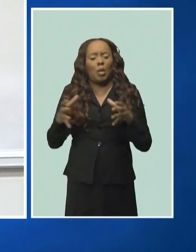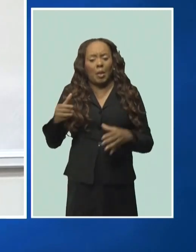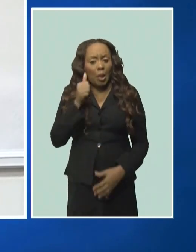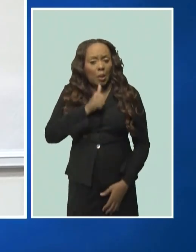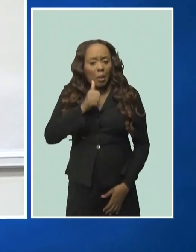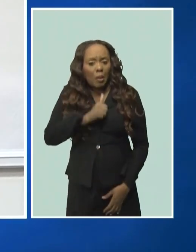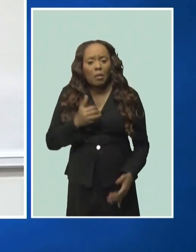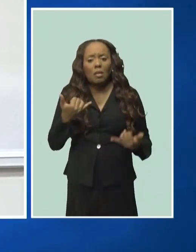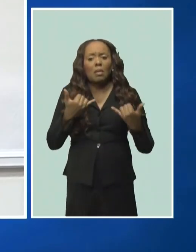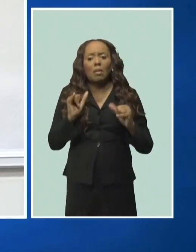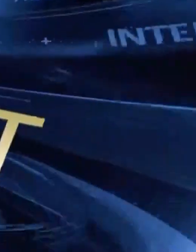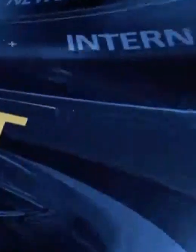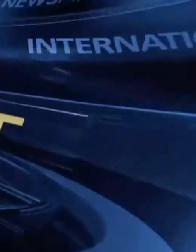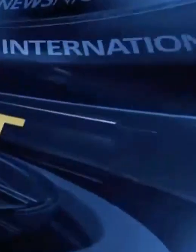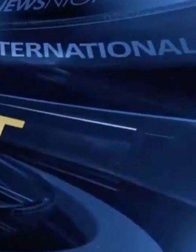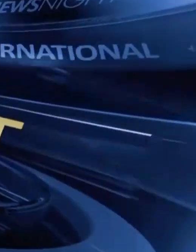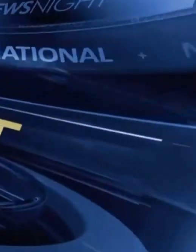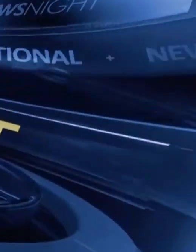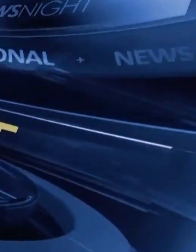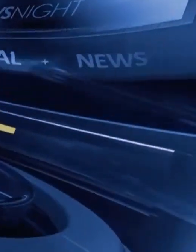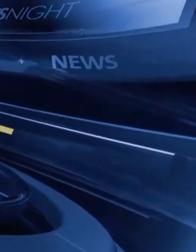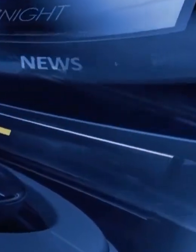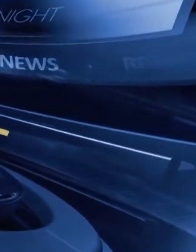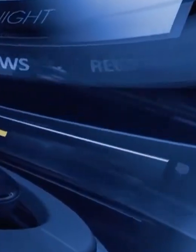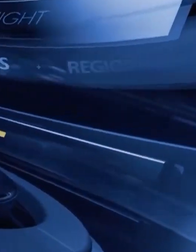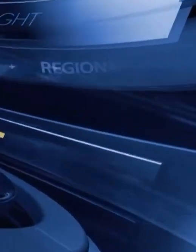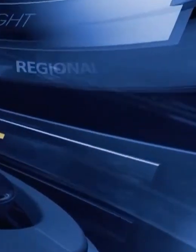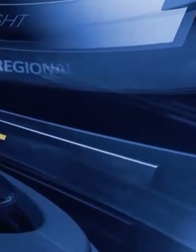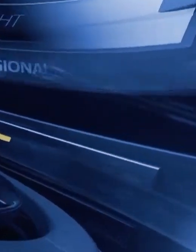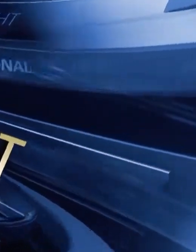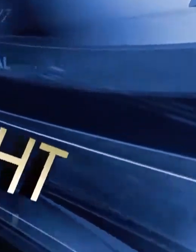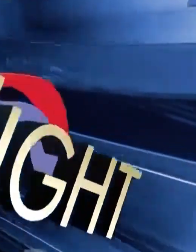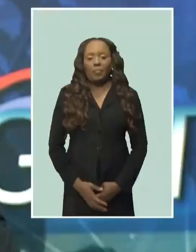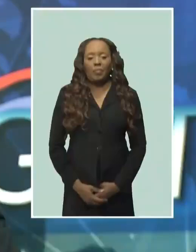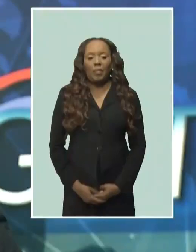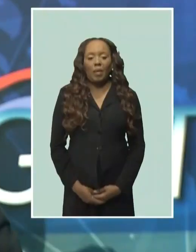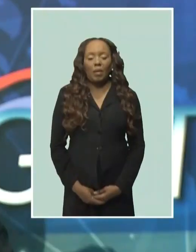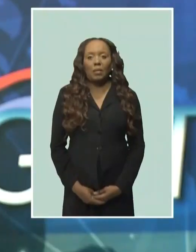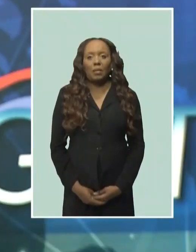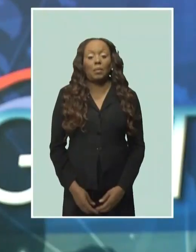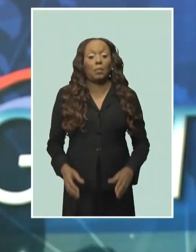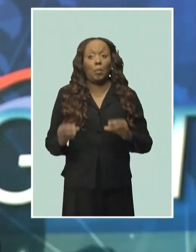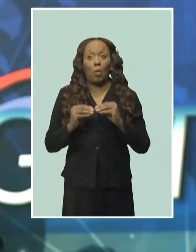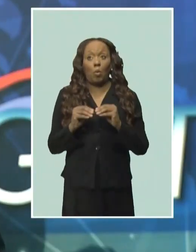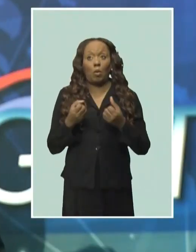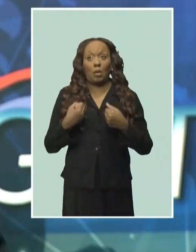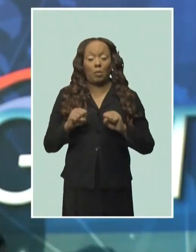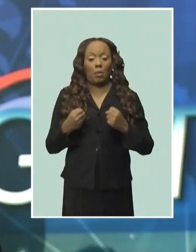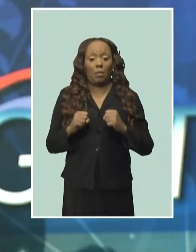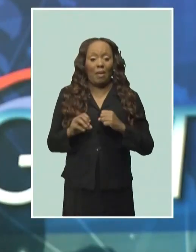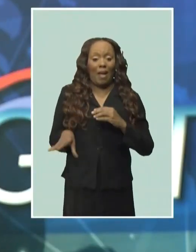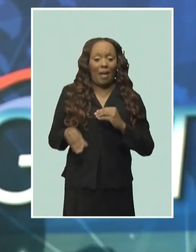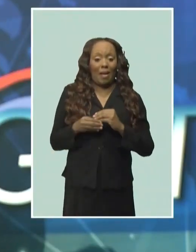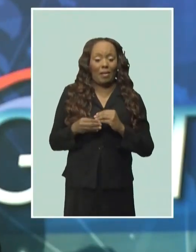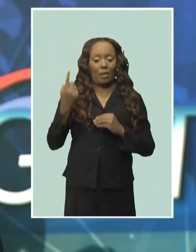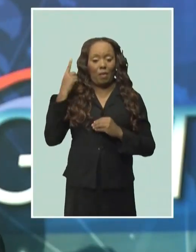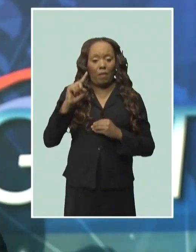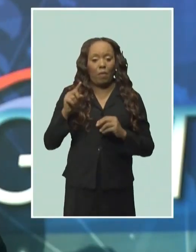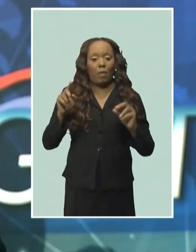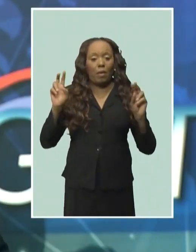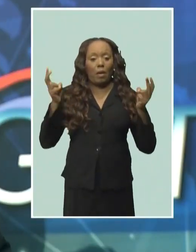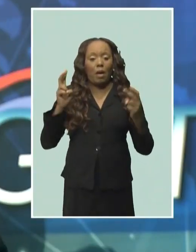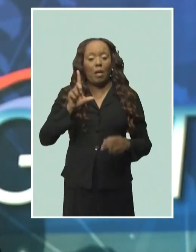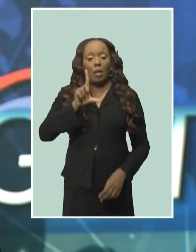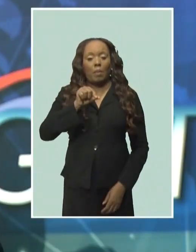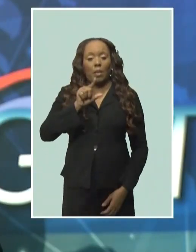informed choices. 6 new disciplines have been added for the